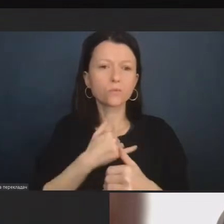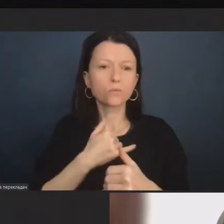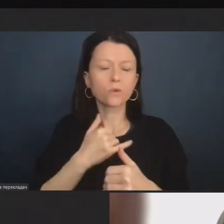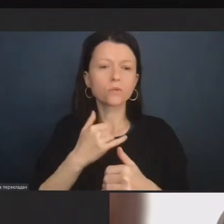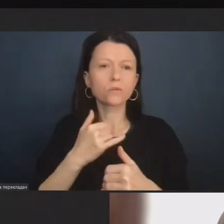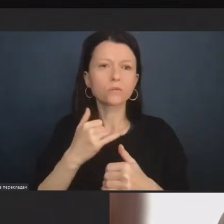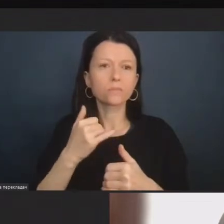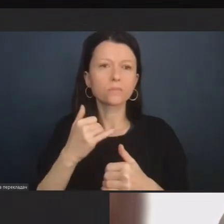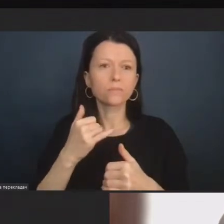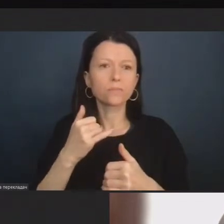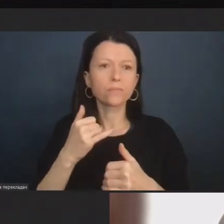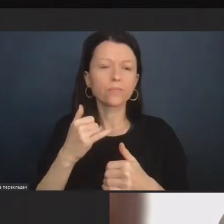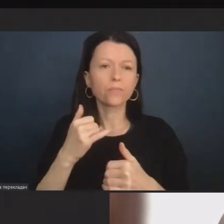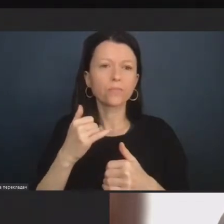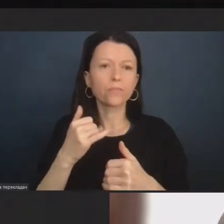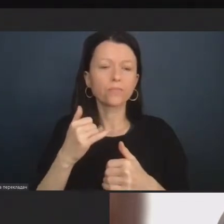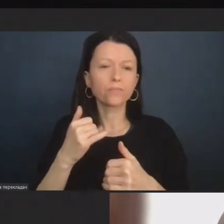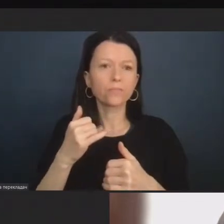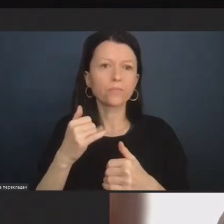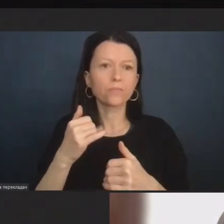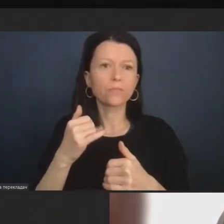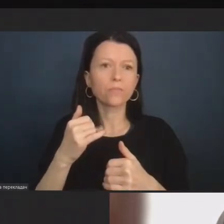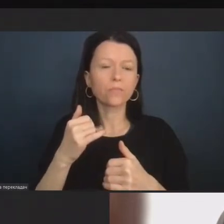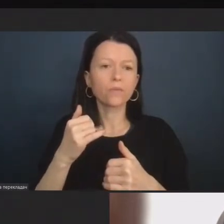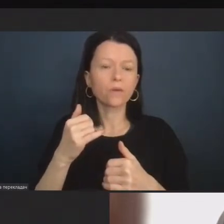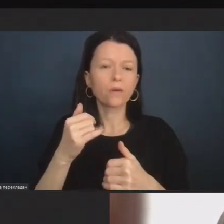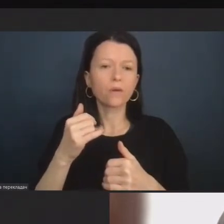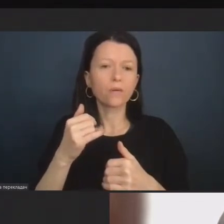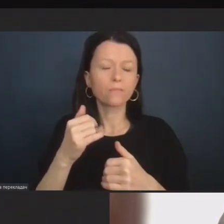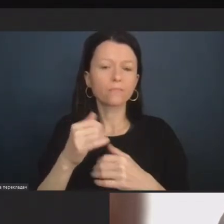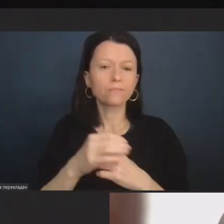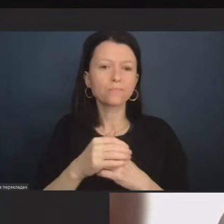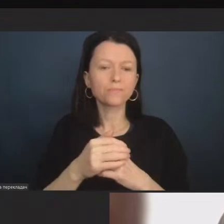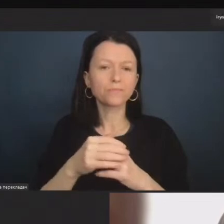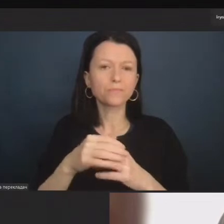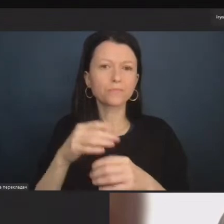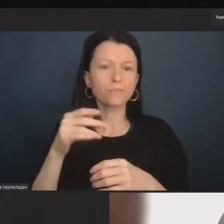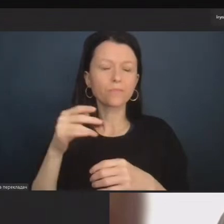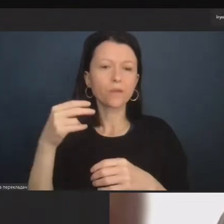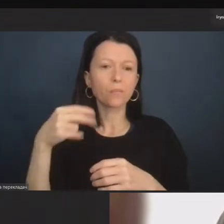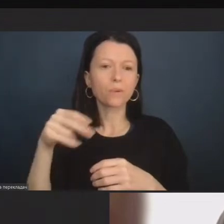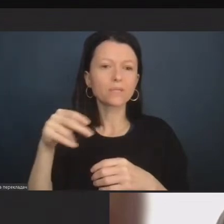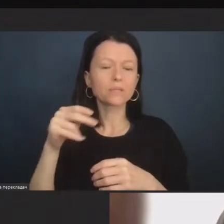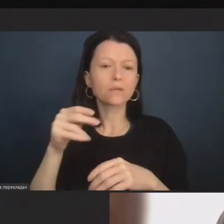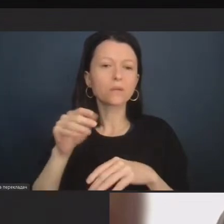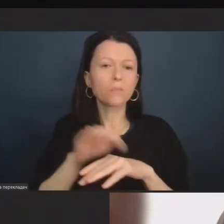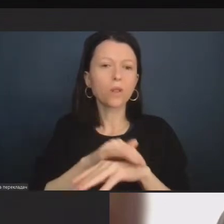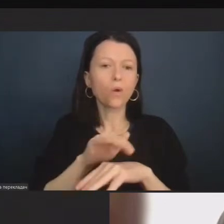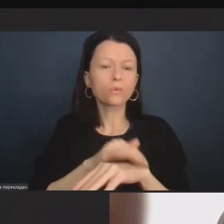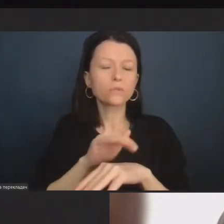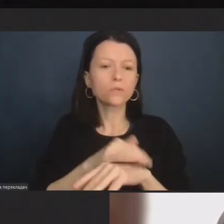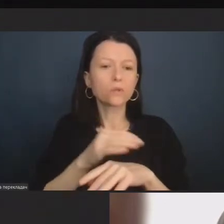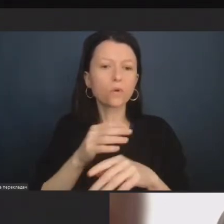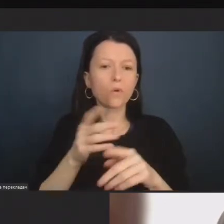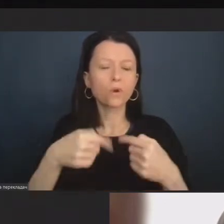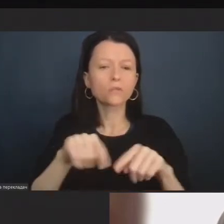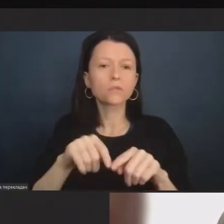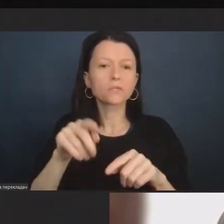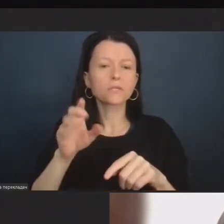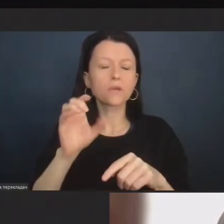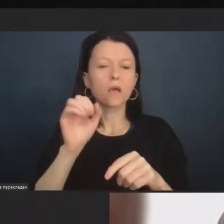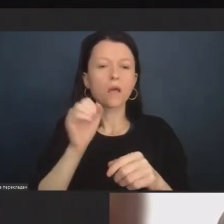It looks as if what we are hearing is the voice of the interpreter, not from the floor.